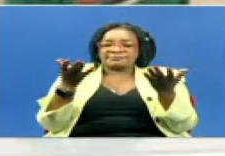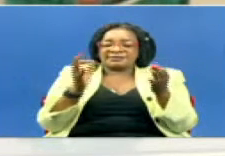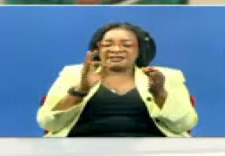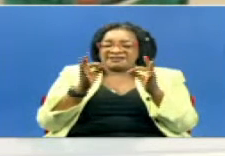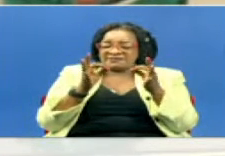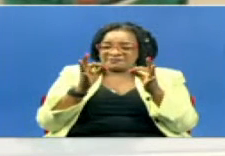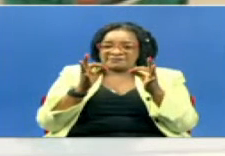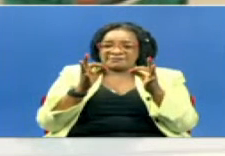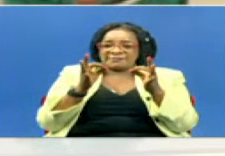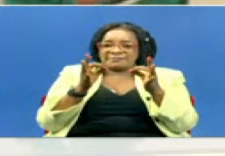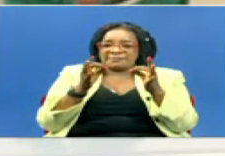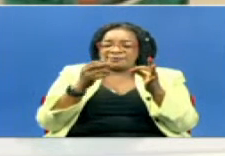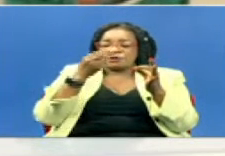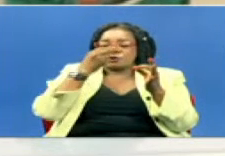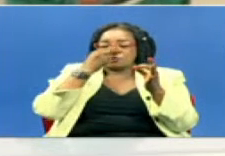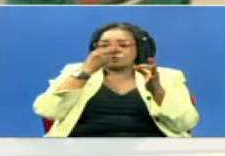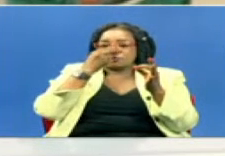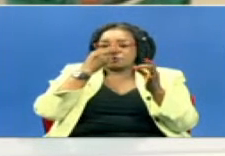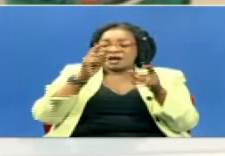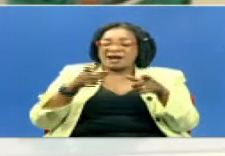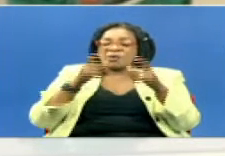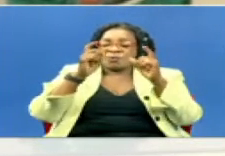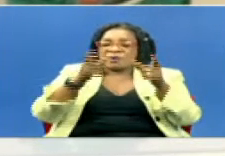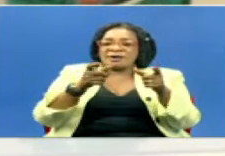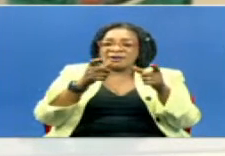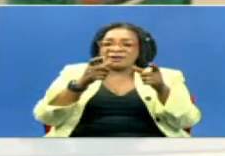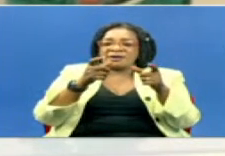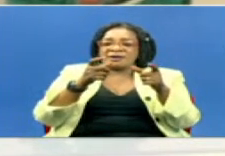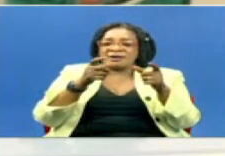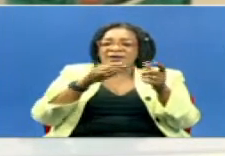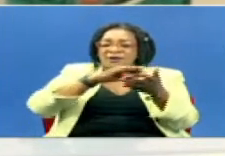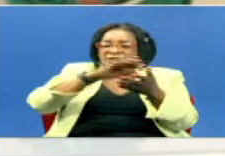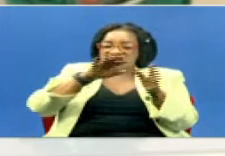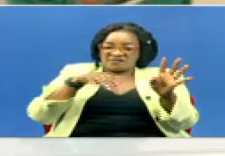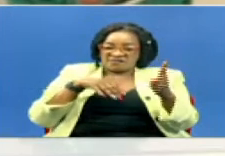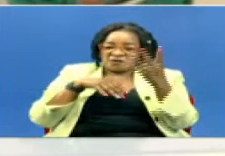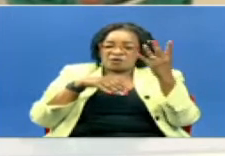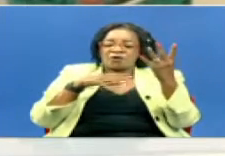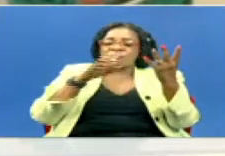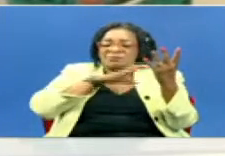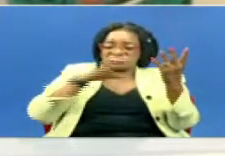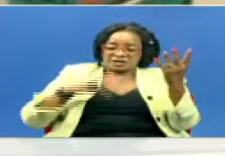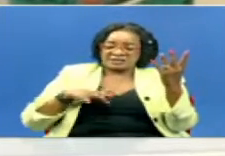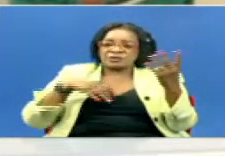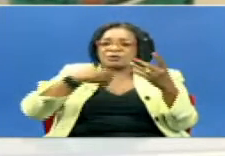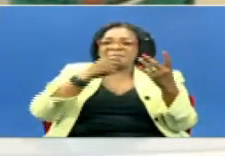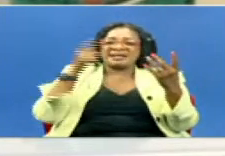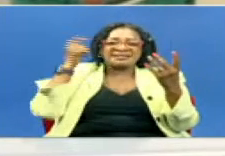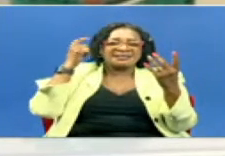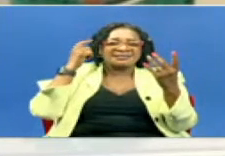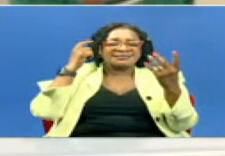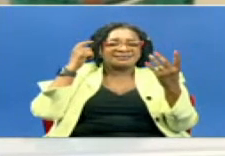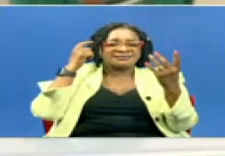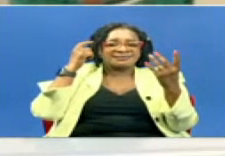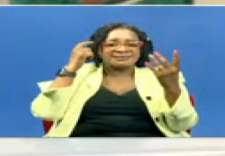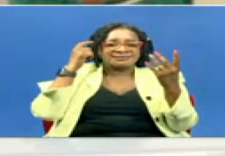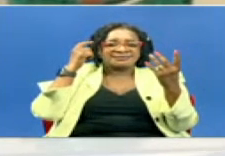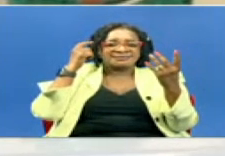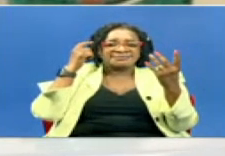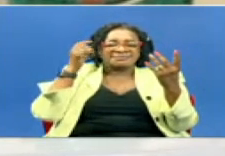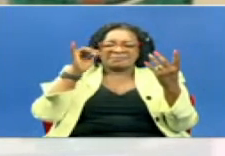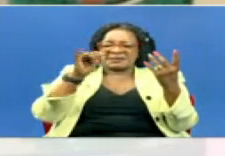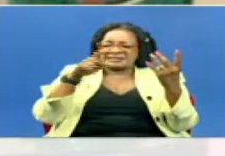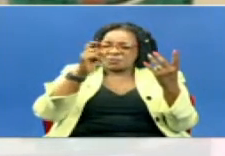If William Ruto had awarded all the commissioners, it would make sense. But no one-sided kind of award.